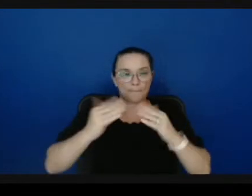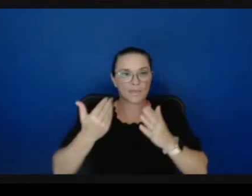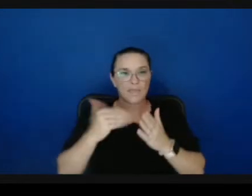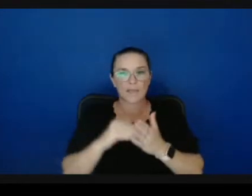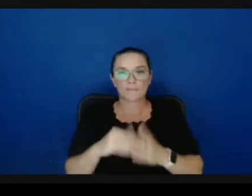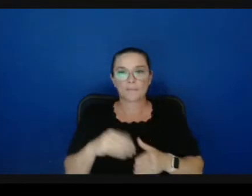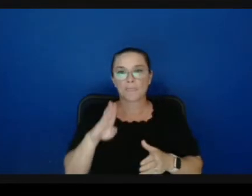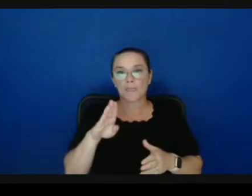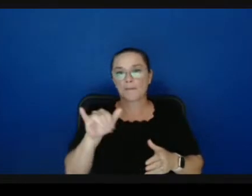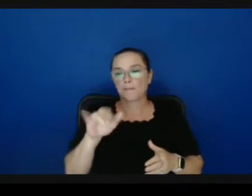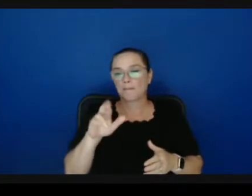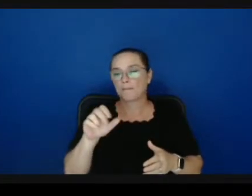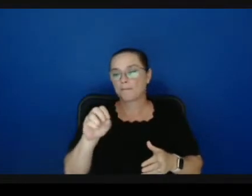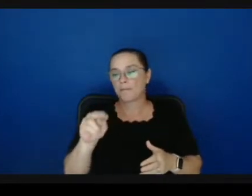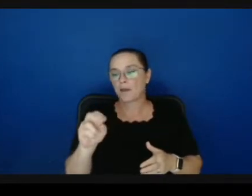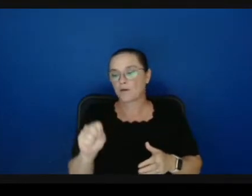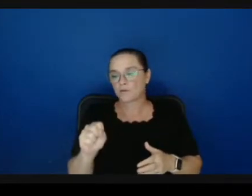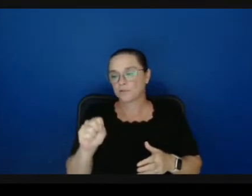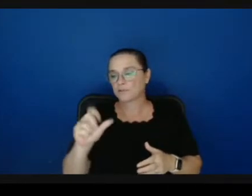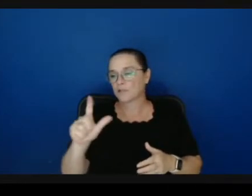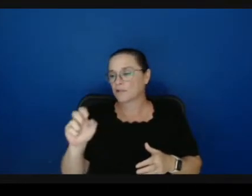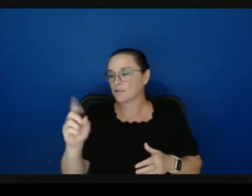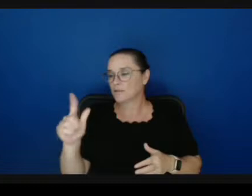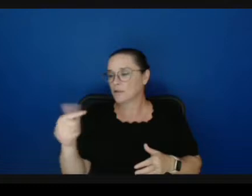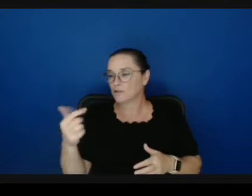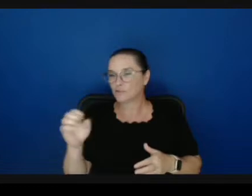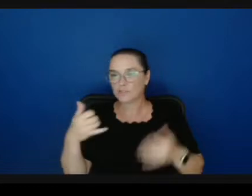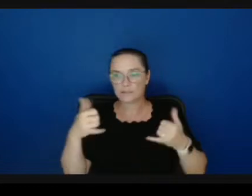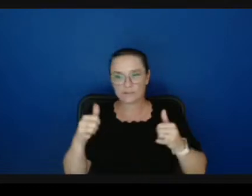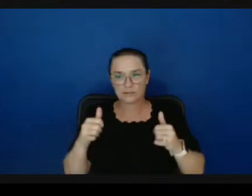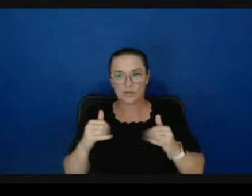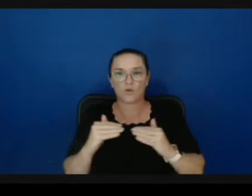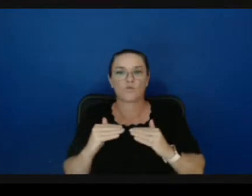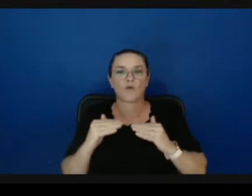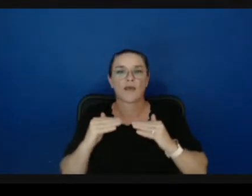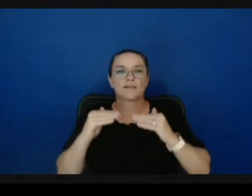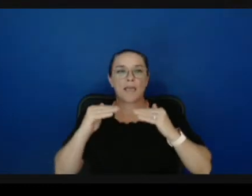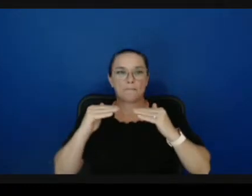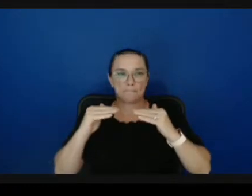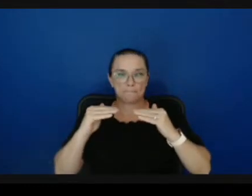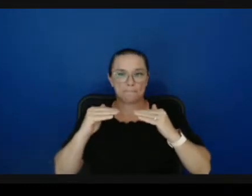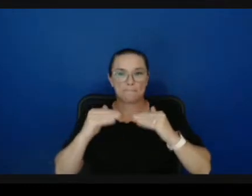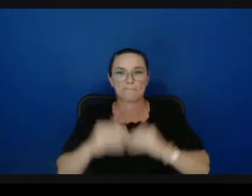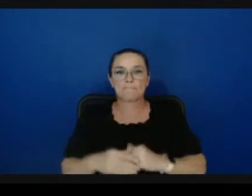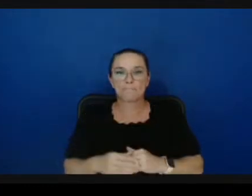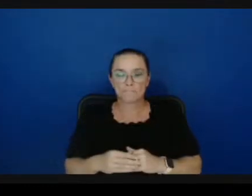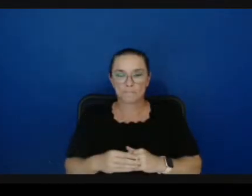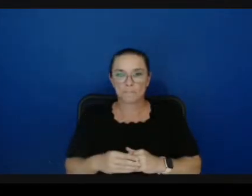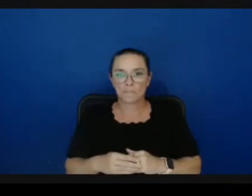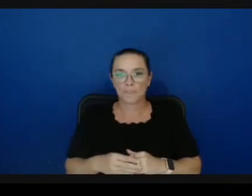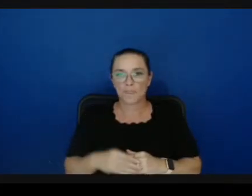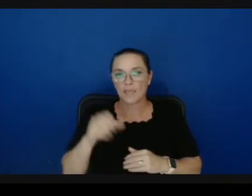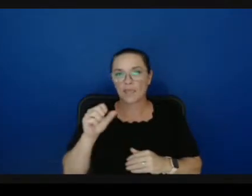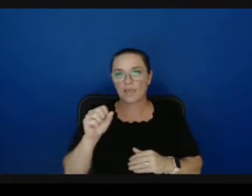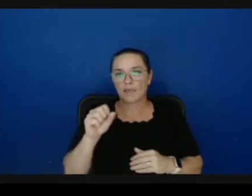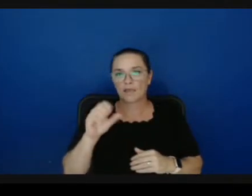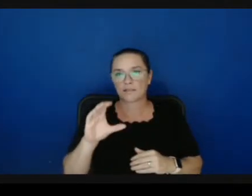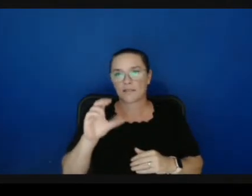Ledge. Here it is, still rising again as well. We come down to the Southwest Rift. This is Cone